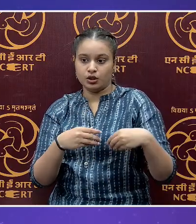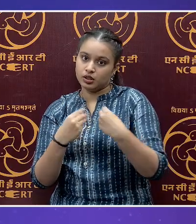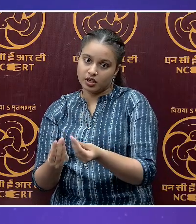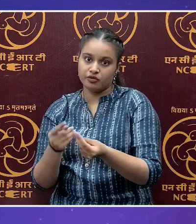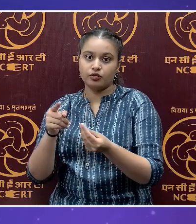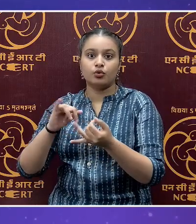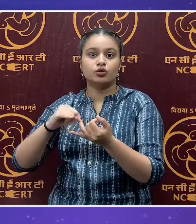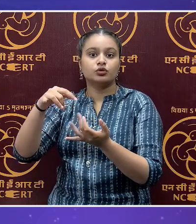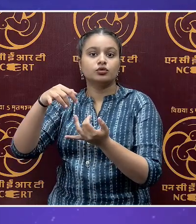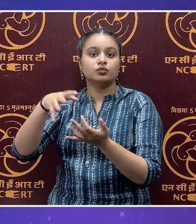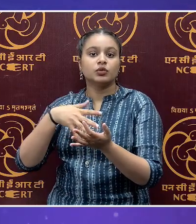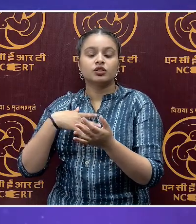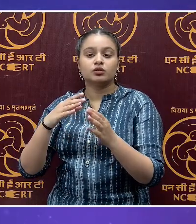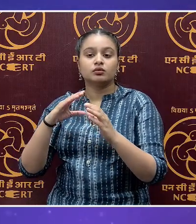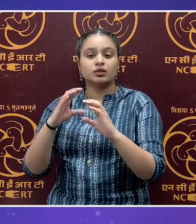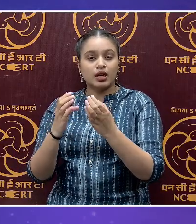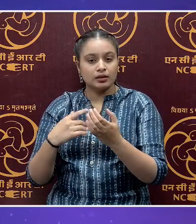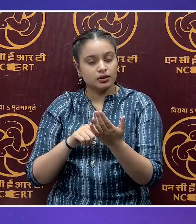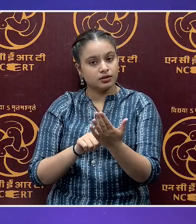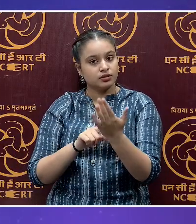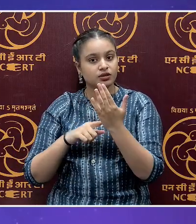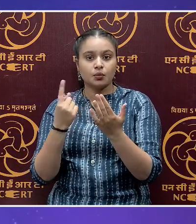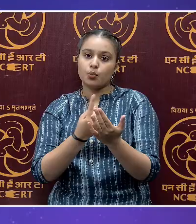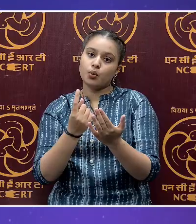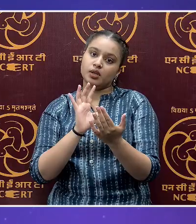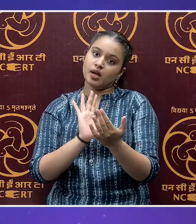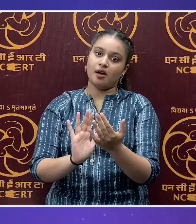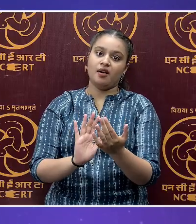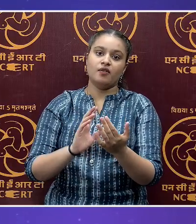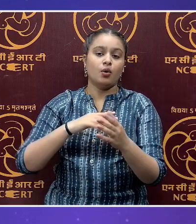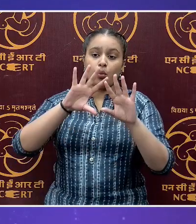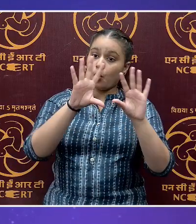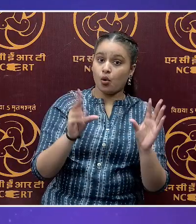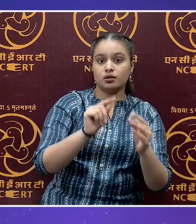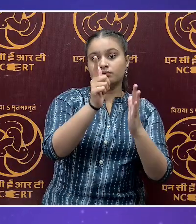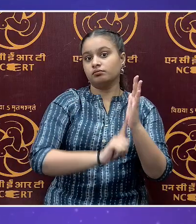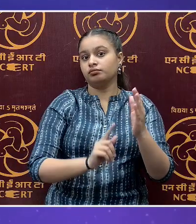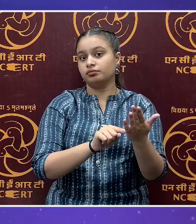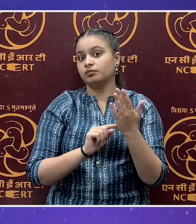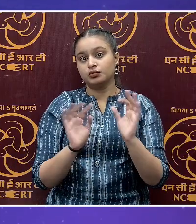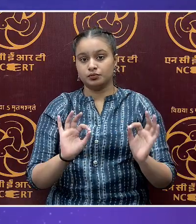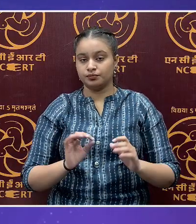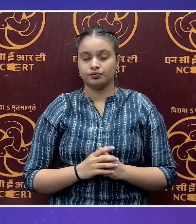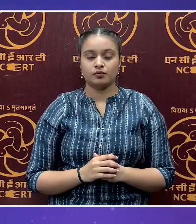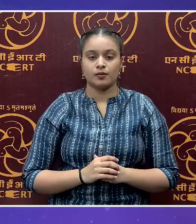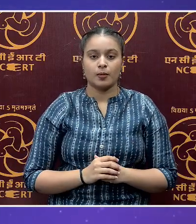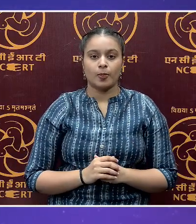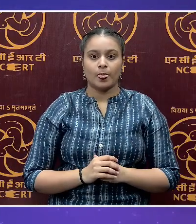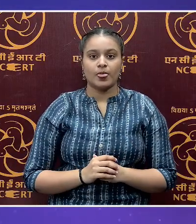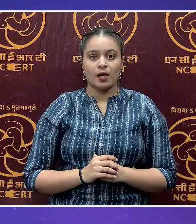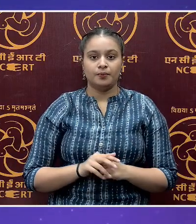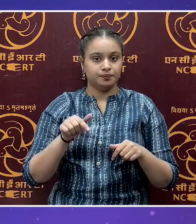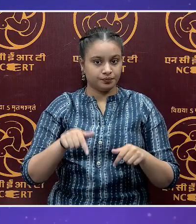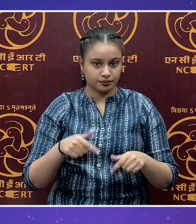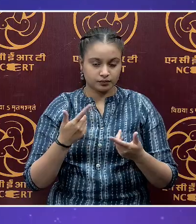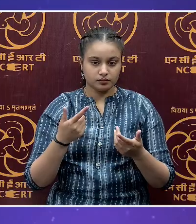will see only those classes which are screening one is completed. So they will not show all list of the classes. Right. And so we are conducting